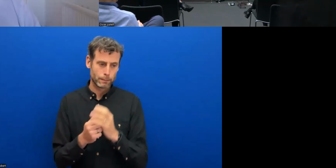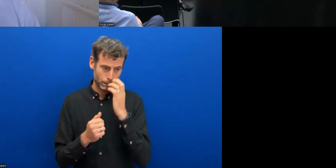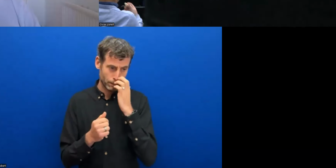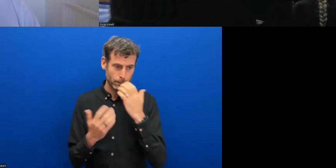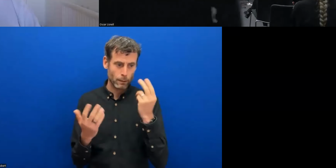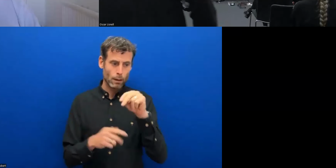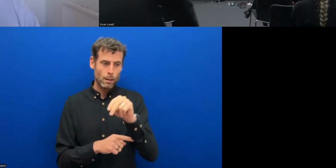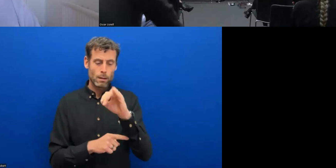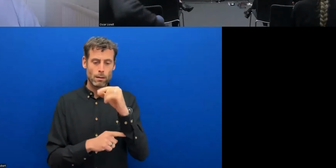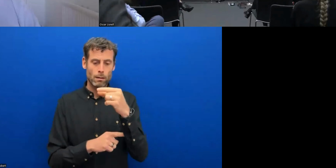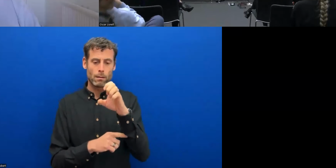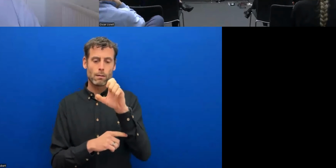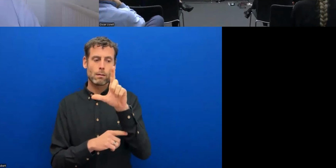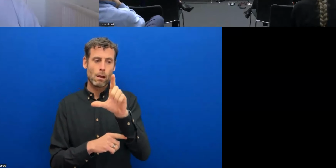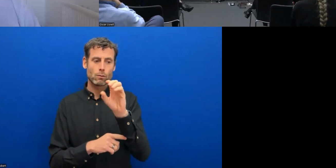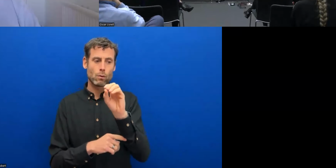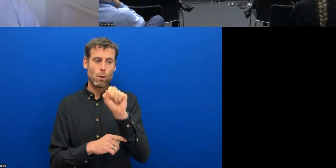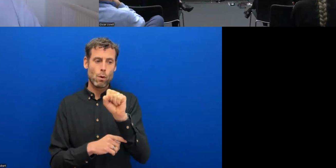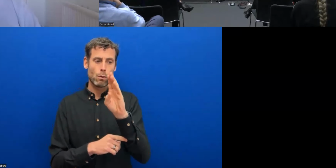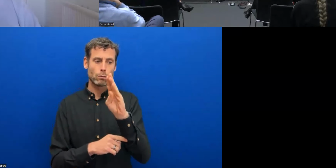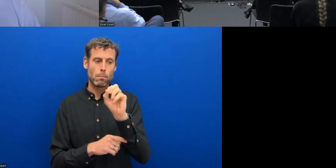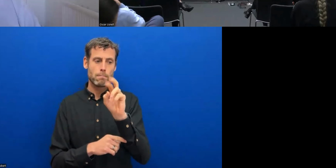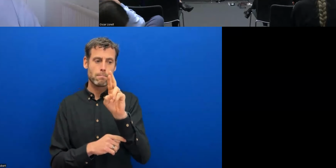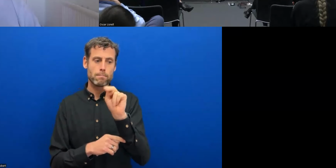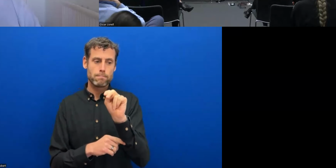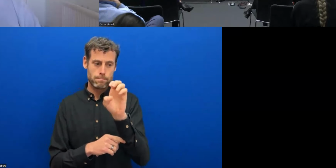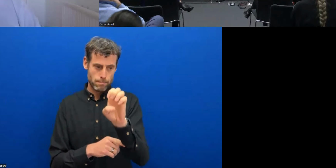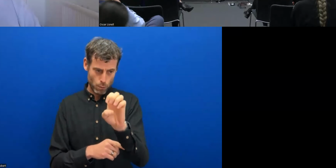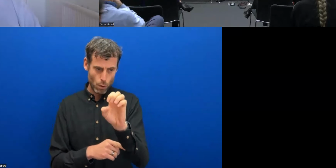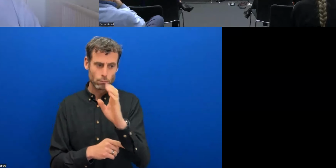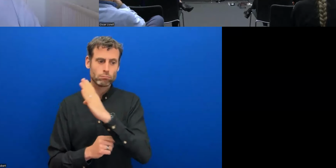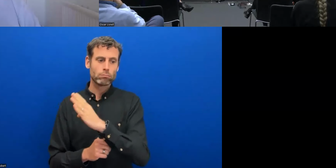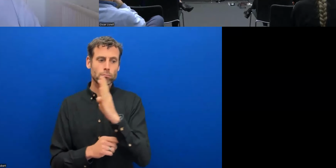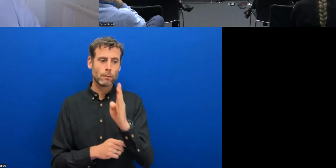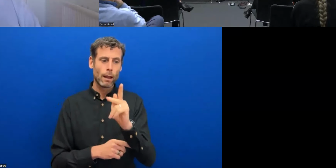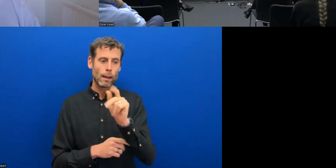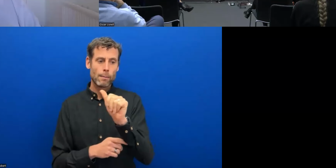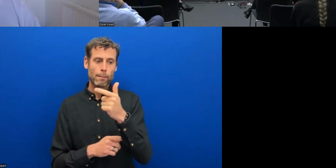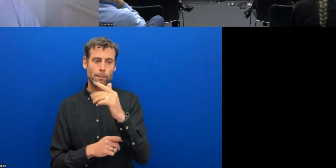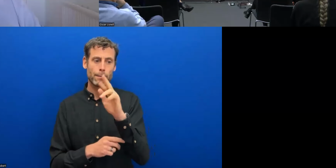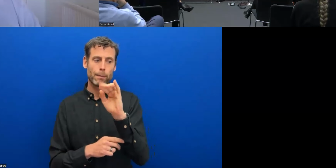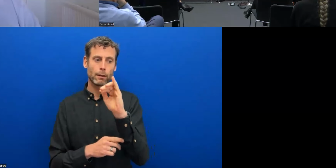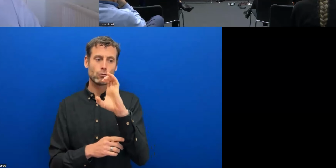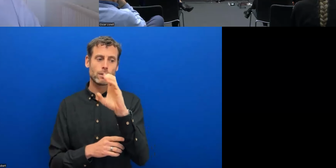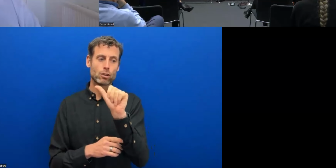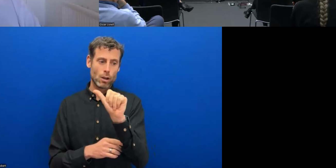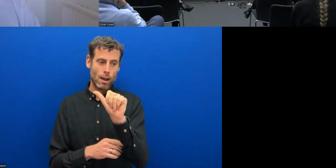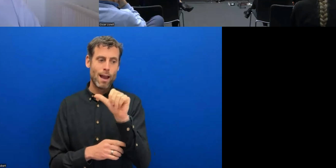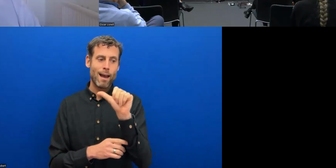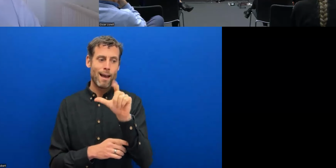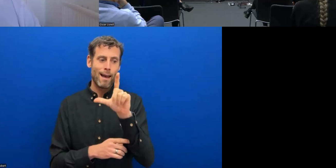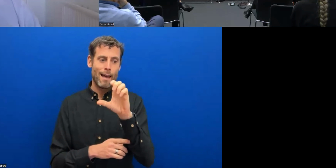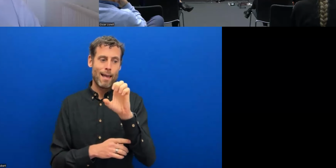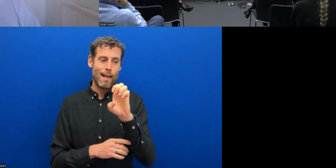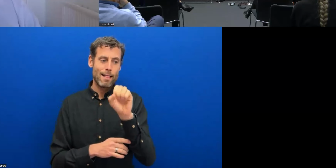And Patricia Alessandrini, and they are both in our academic board. And we have Peter Larsson, who is a musician who's